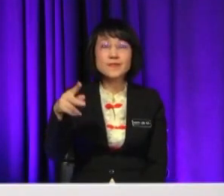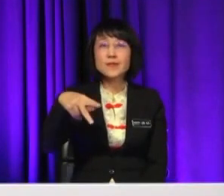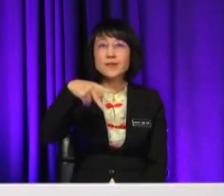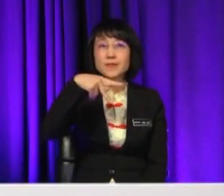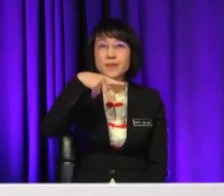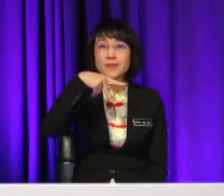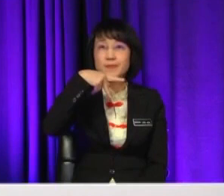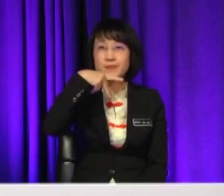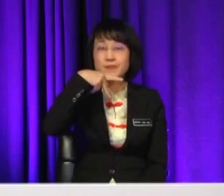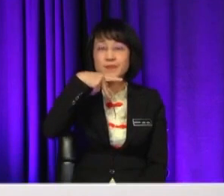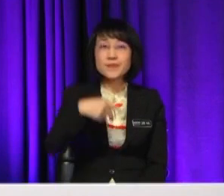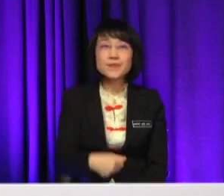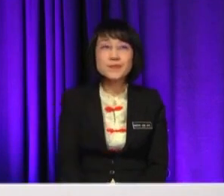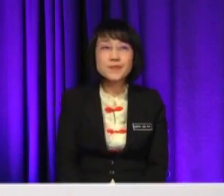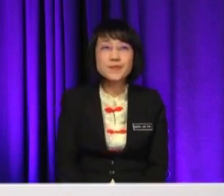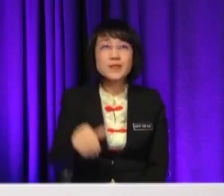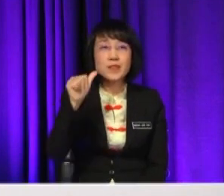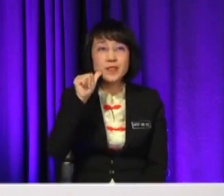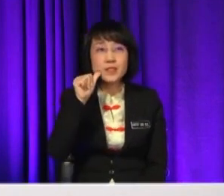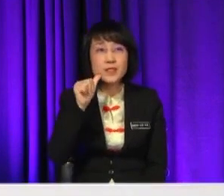Hi. Harsha.